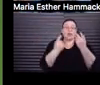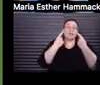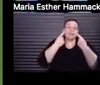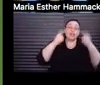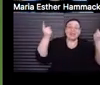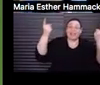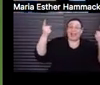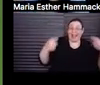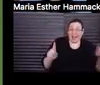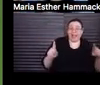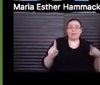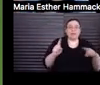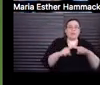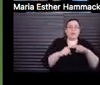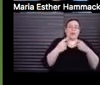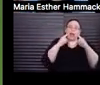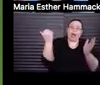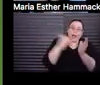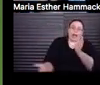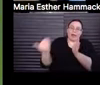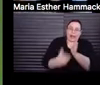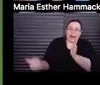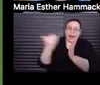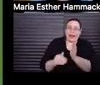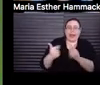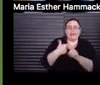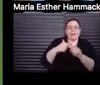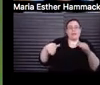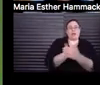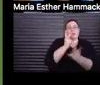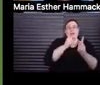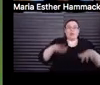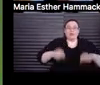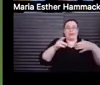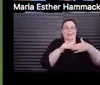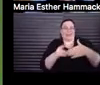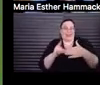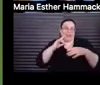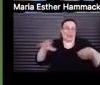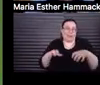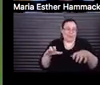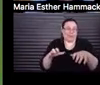they had to be constantly reissued by the new leaders that were taking up the movement. But for instance, in